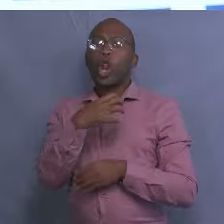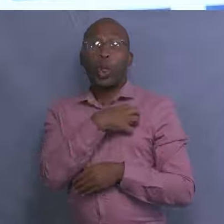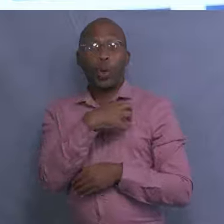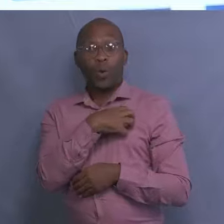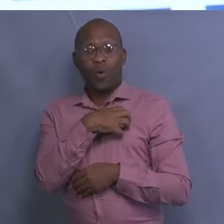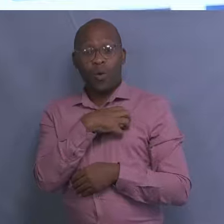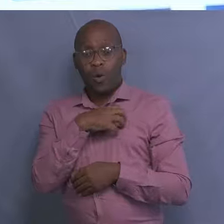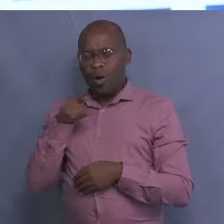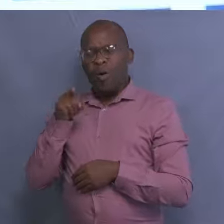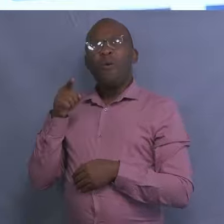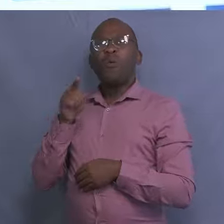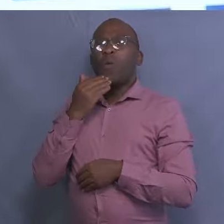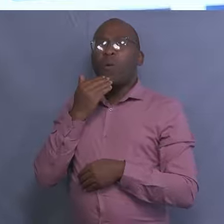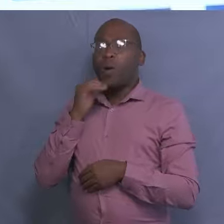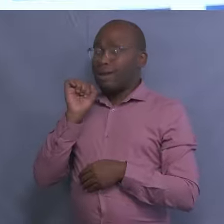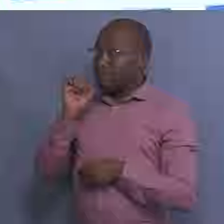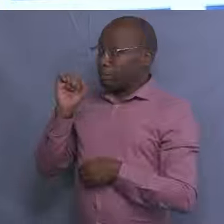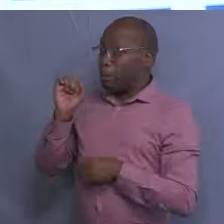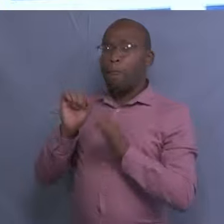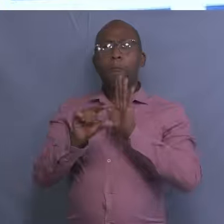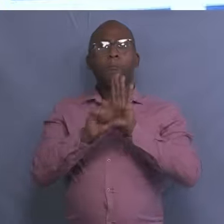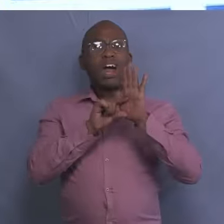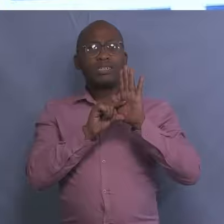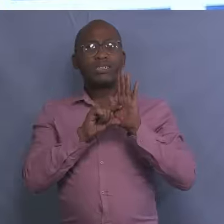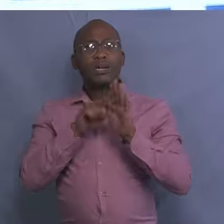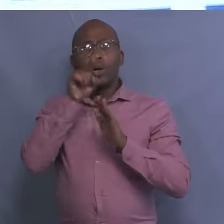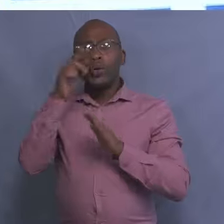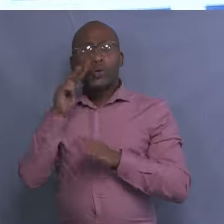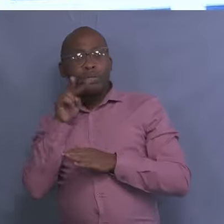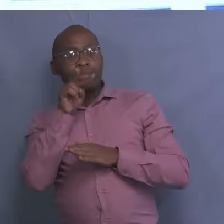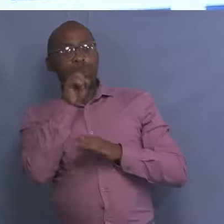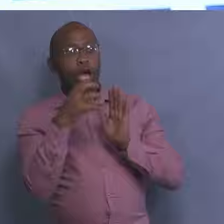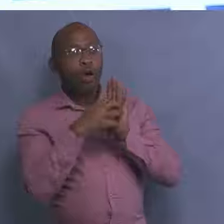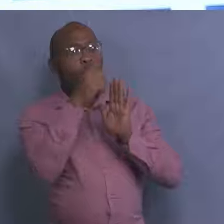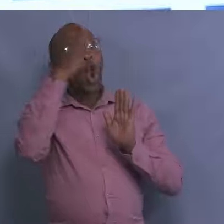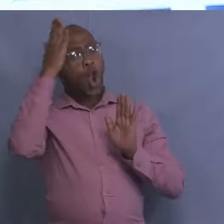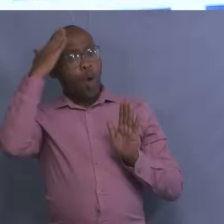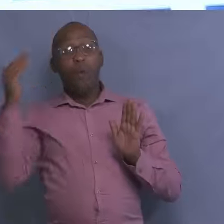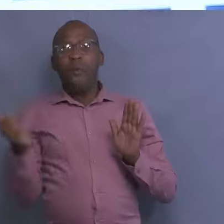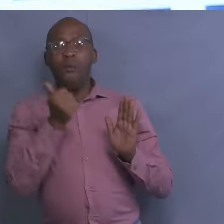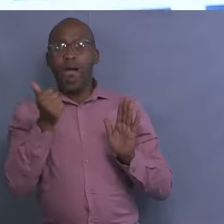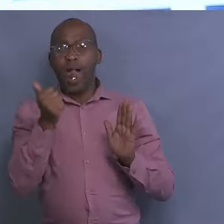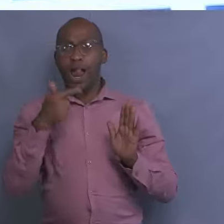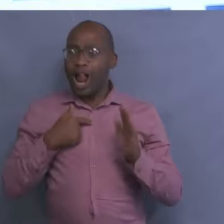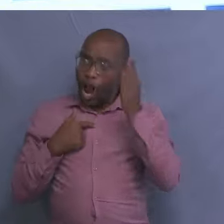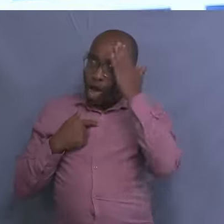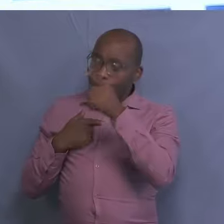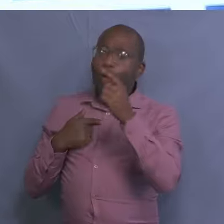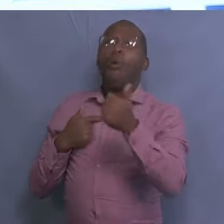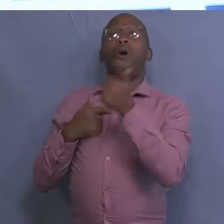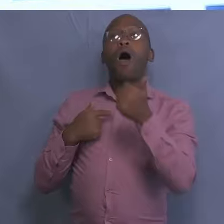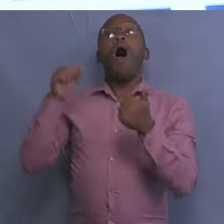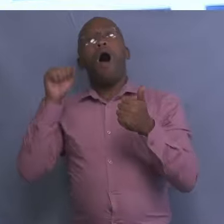that identifies a product or a service, and it differentiates that product or service from that of